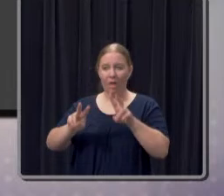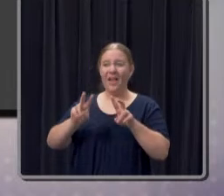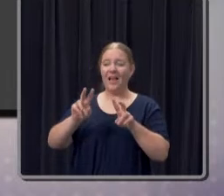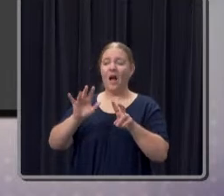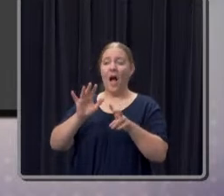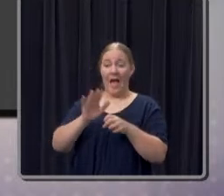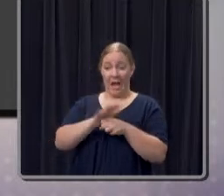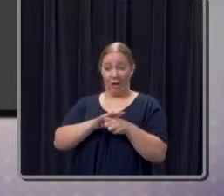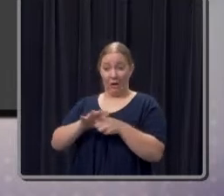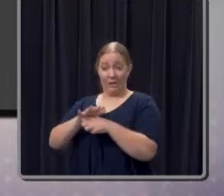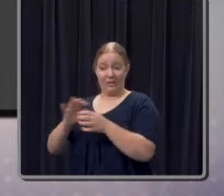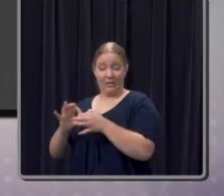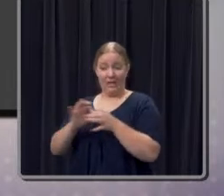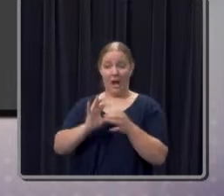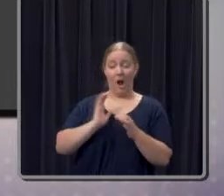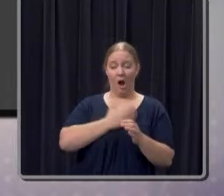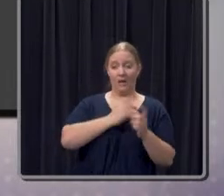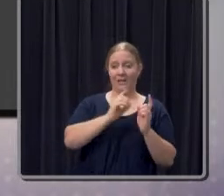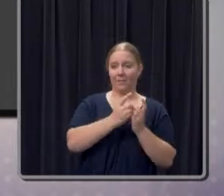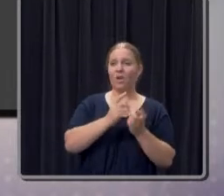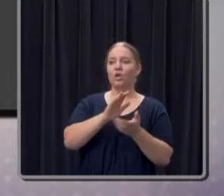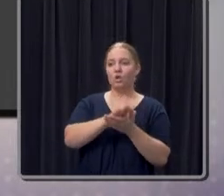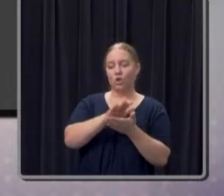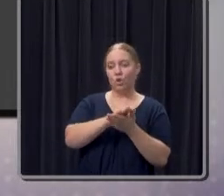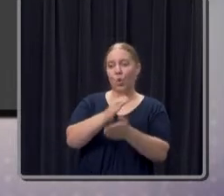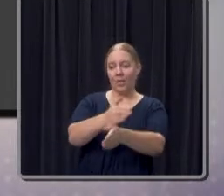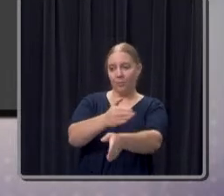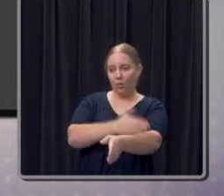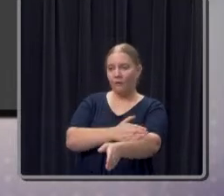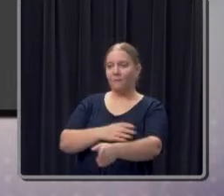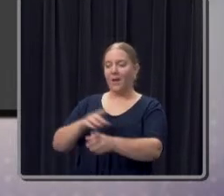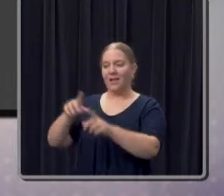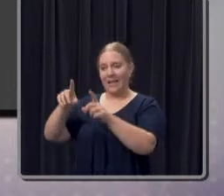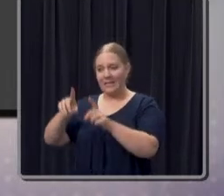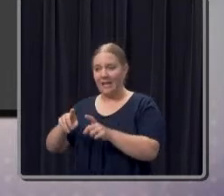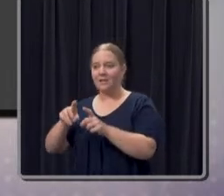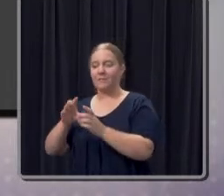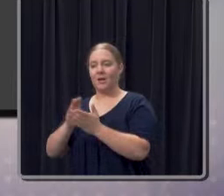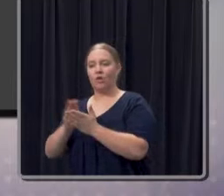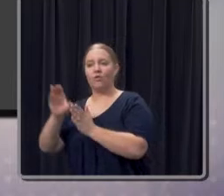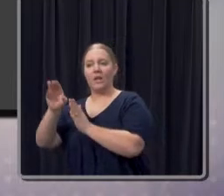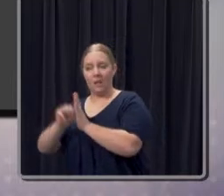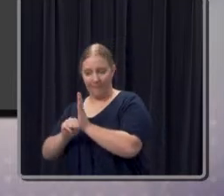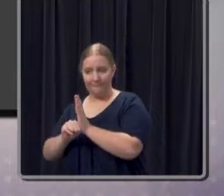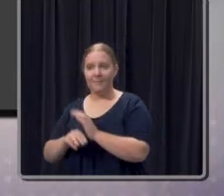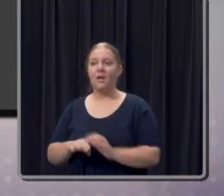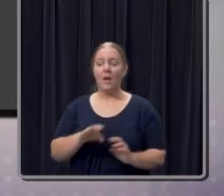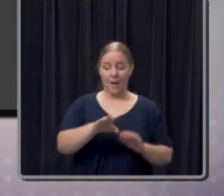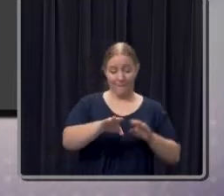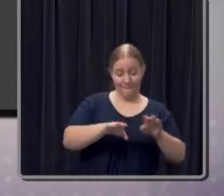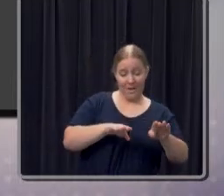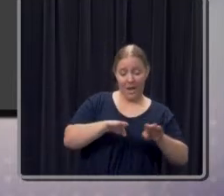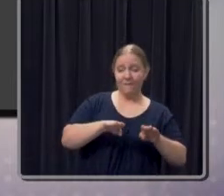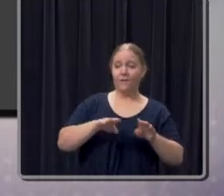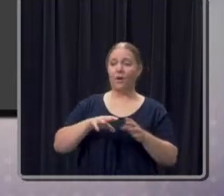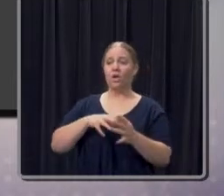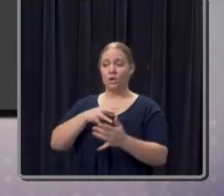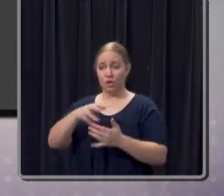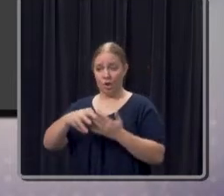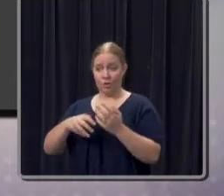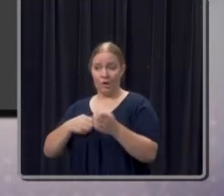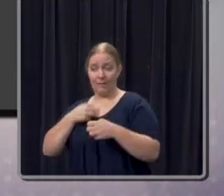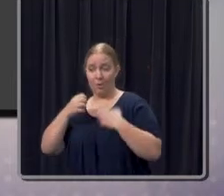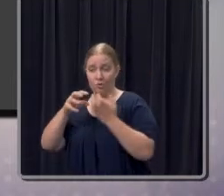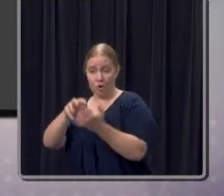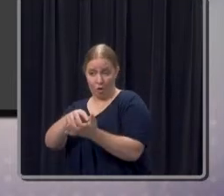our department: school improvement, assessment, curriculum, behavior, social